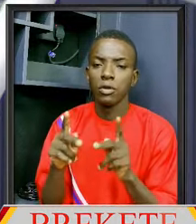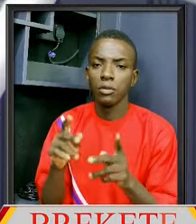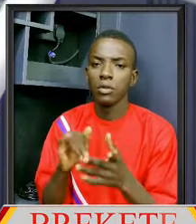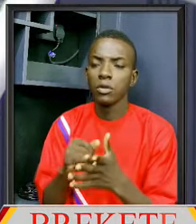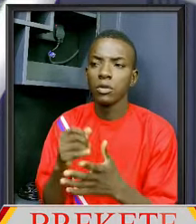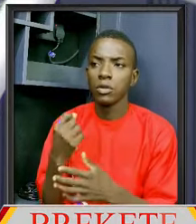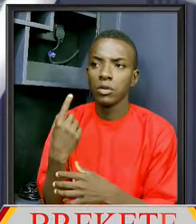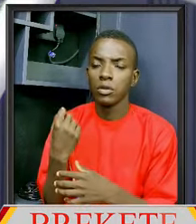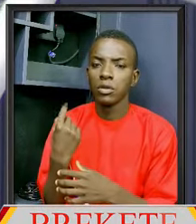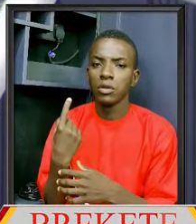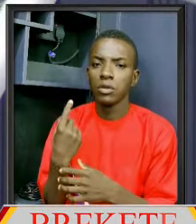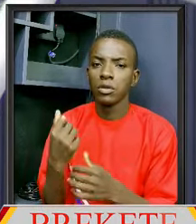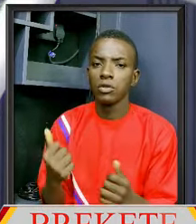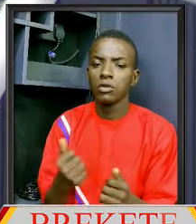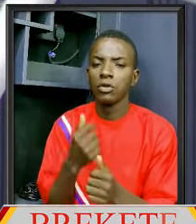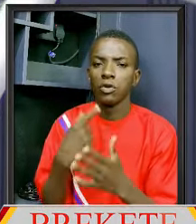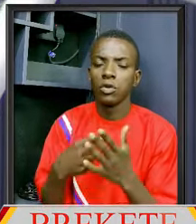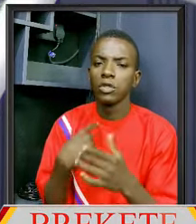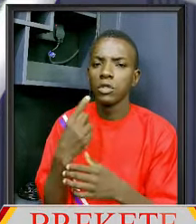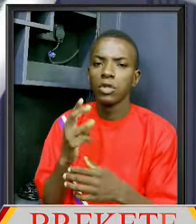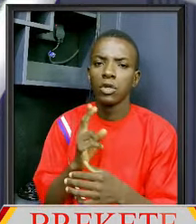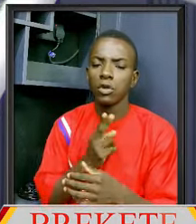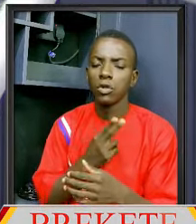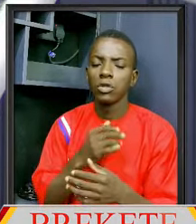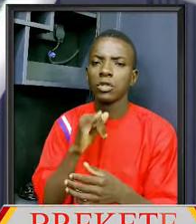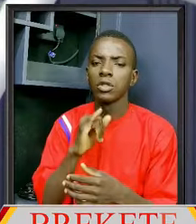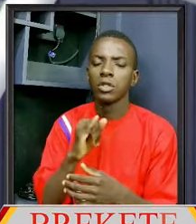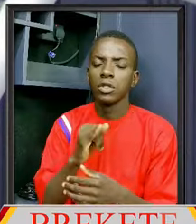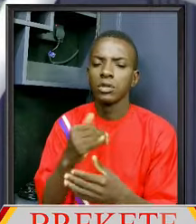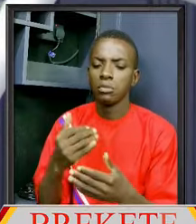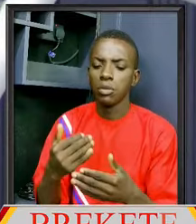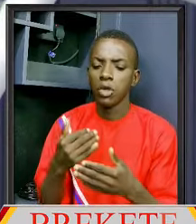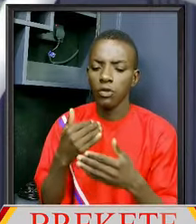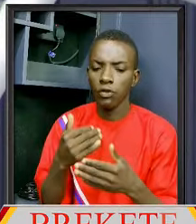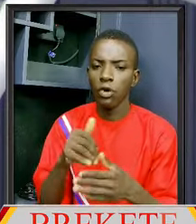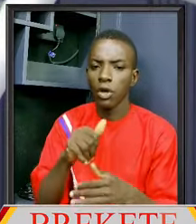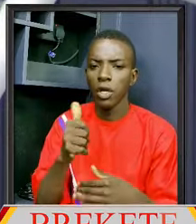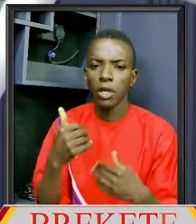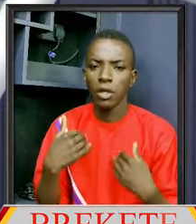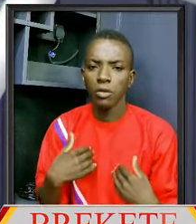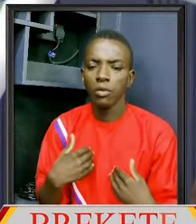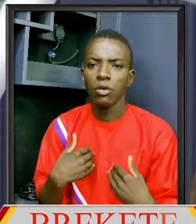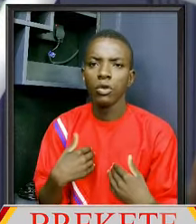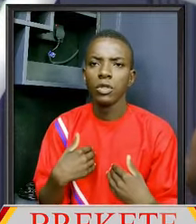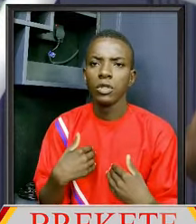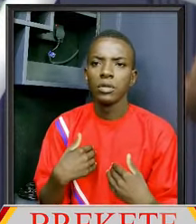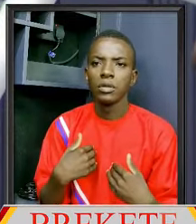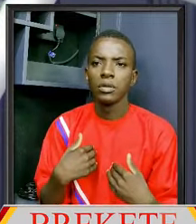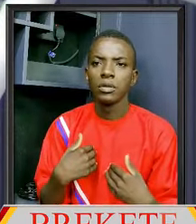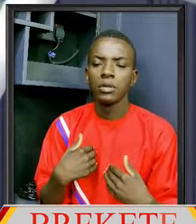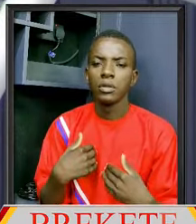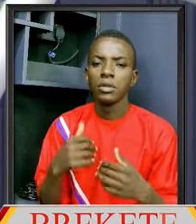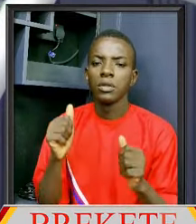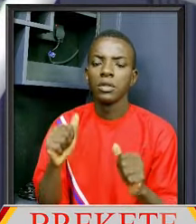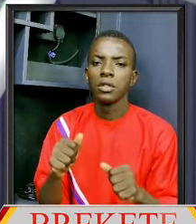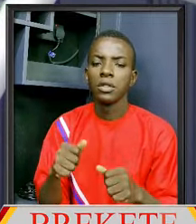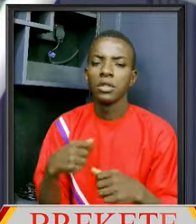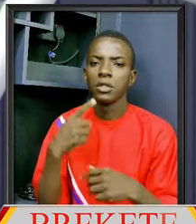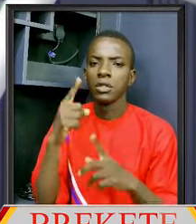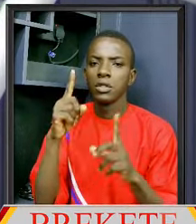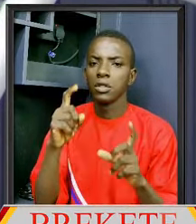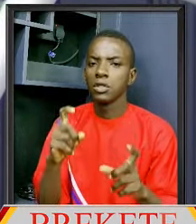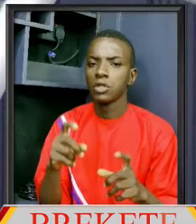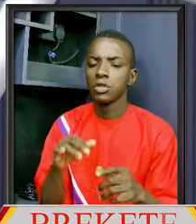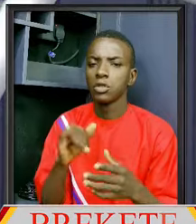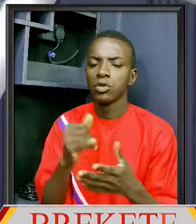understand and make them feel follow. So what you they tell us, be say, before anybody go fit, contest